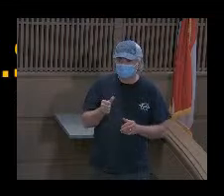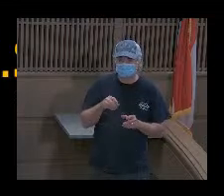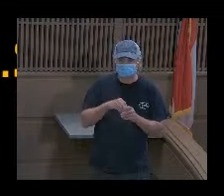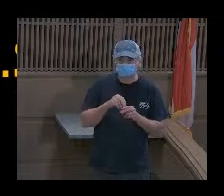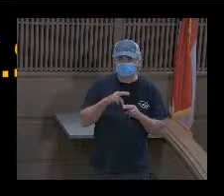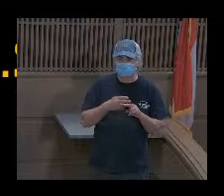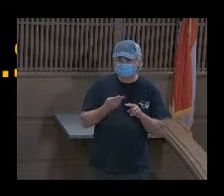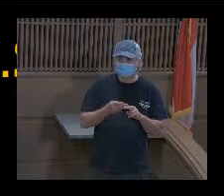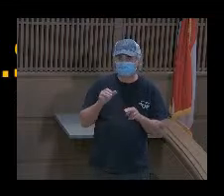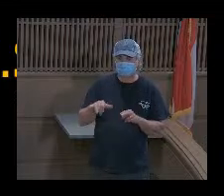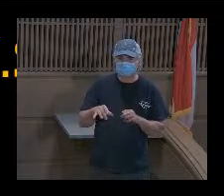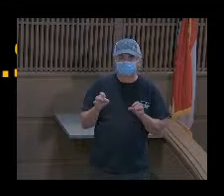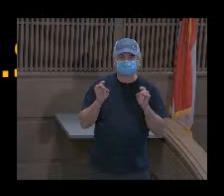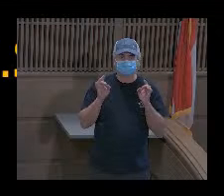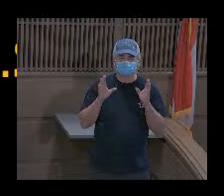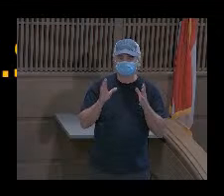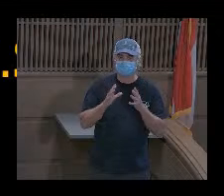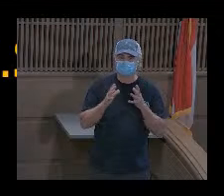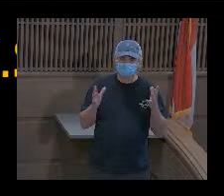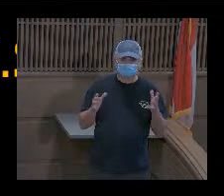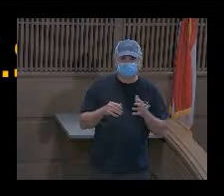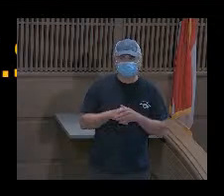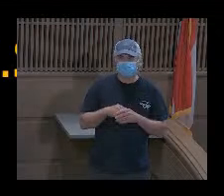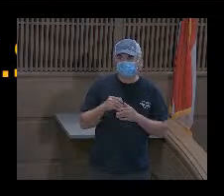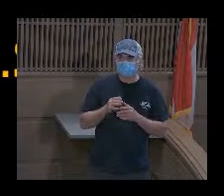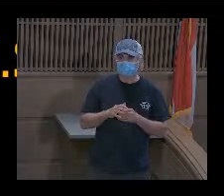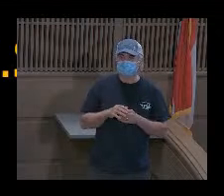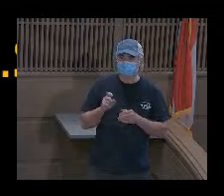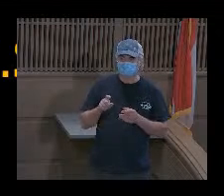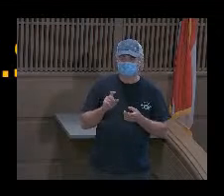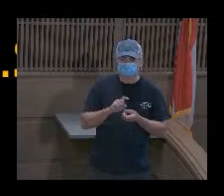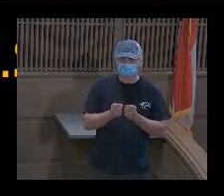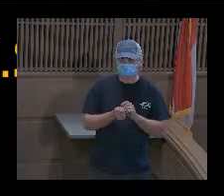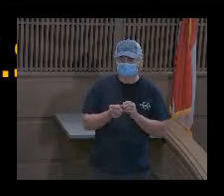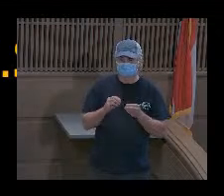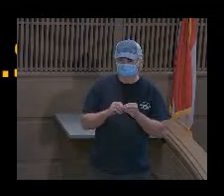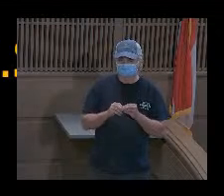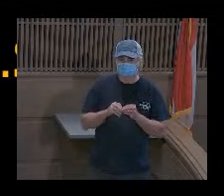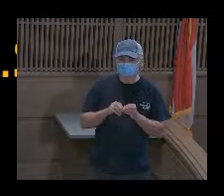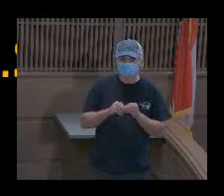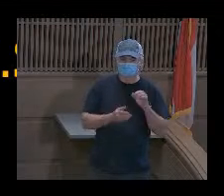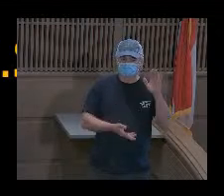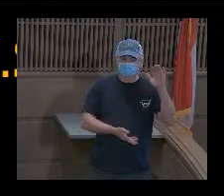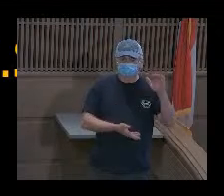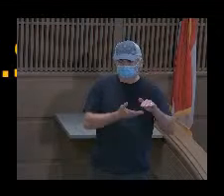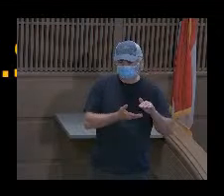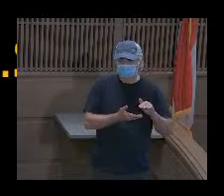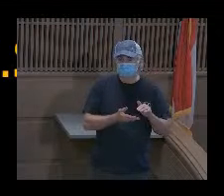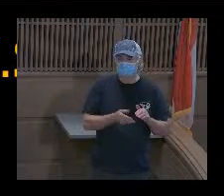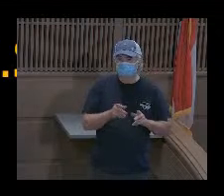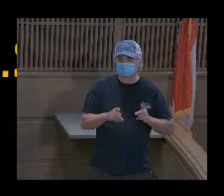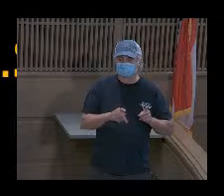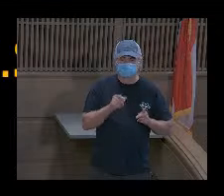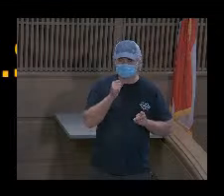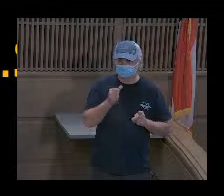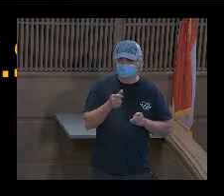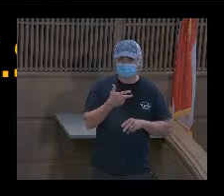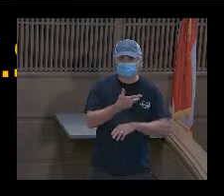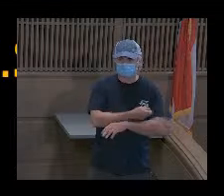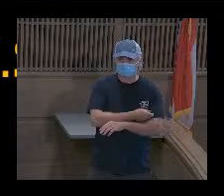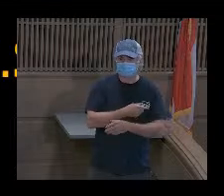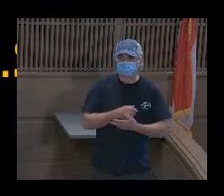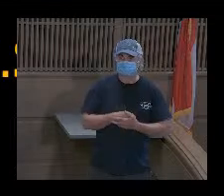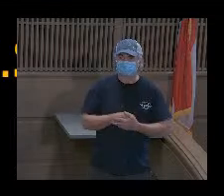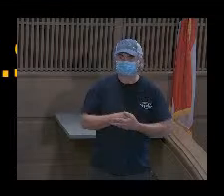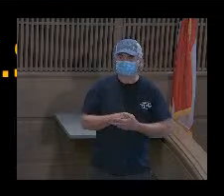hospital. We would save a lot of lives. With Moderna, it takes a little bit longer. It's 1 week longer. And this is